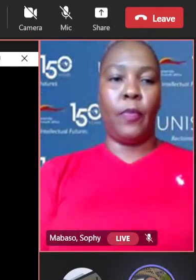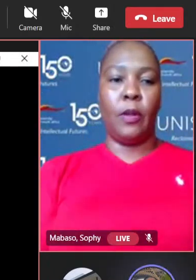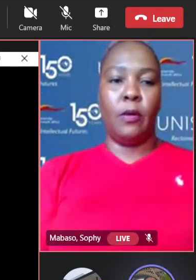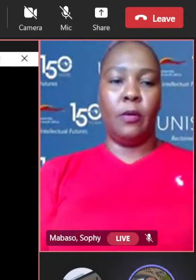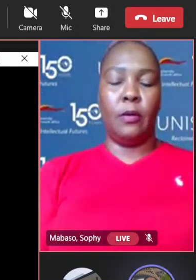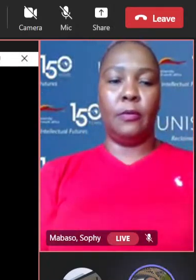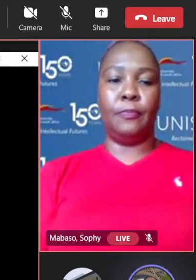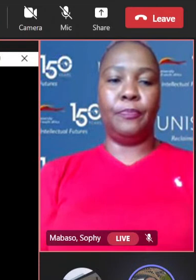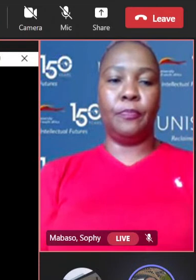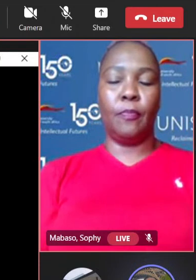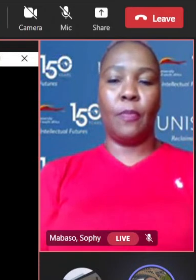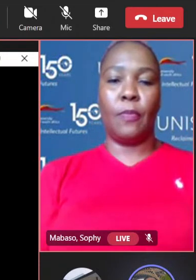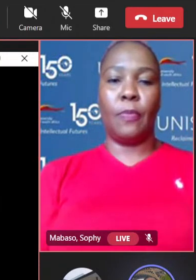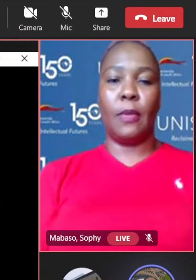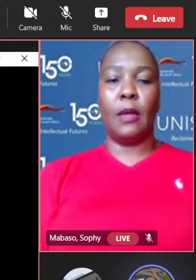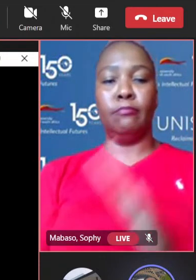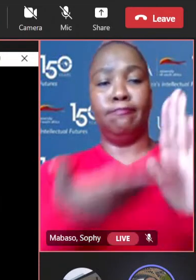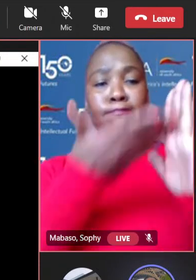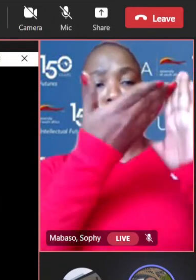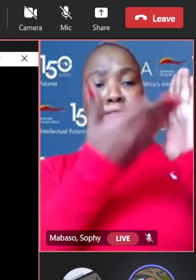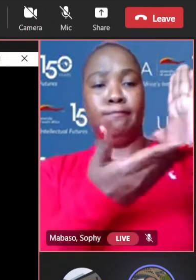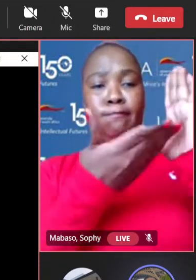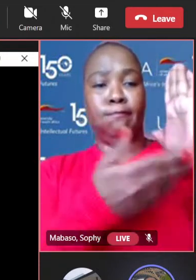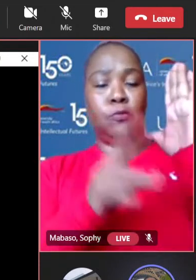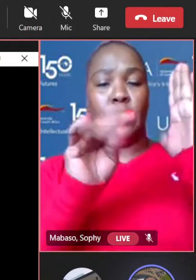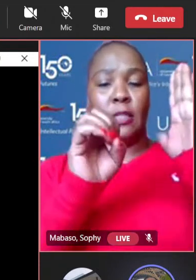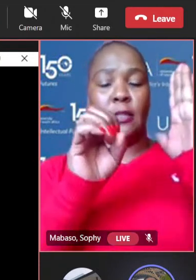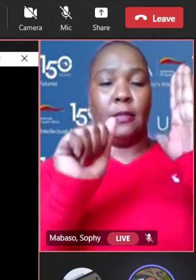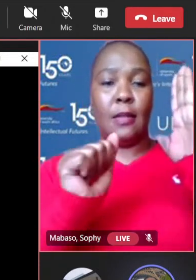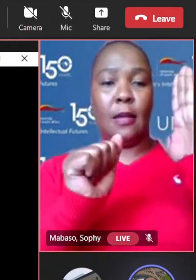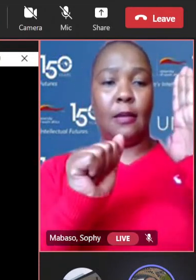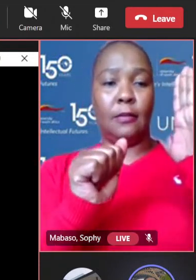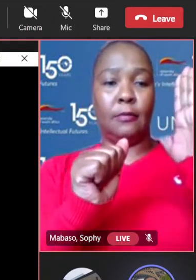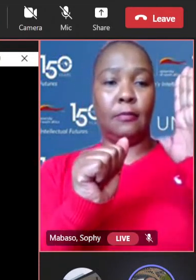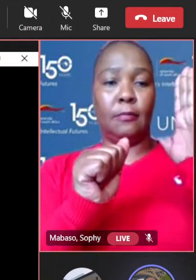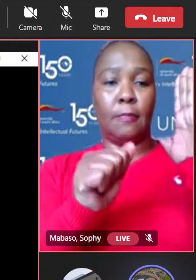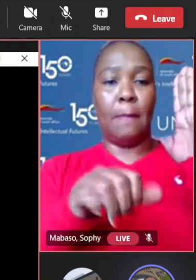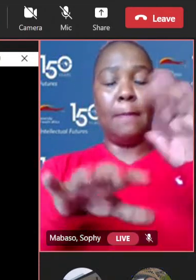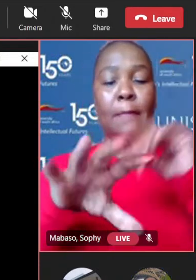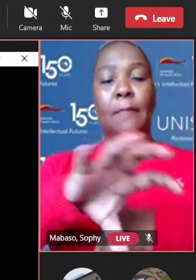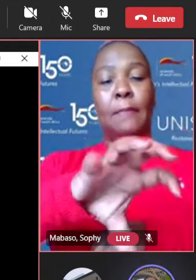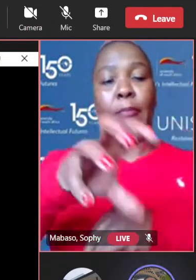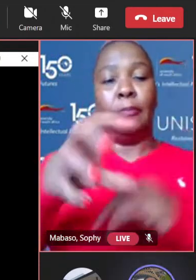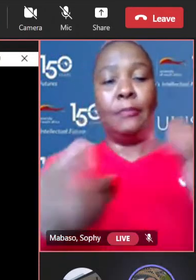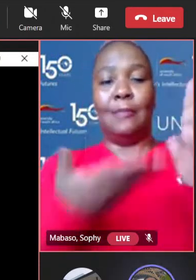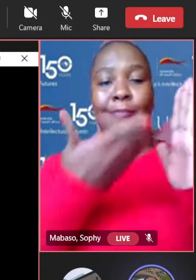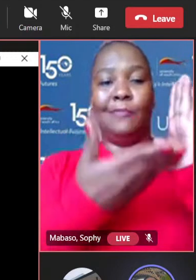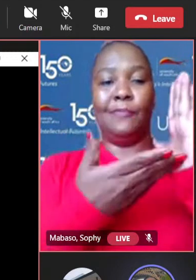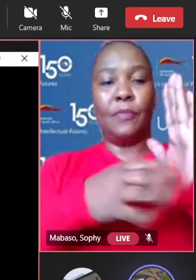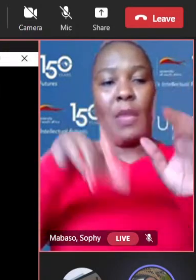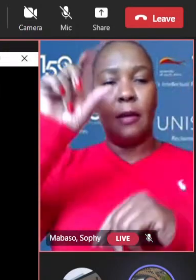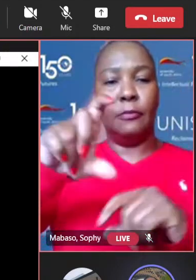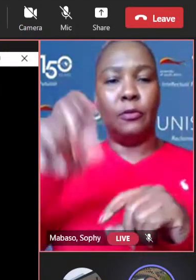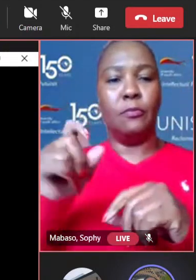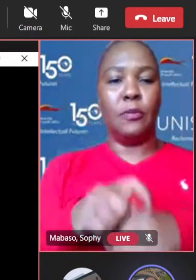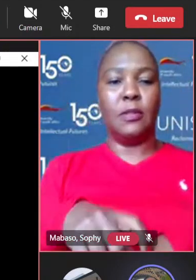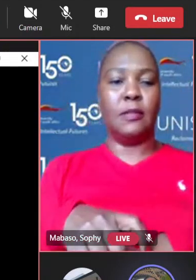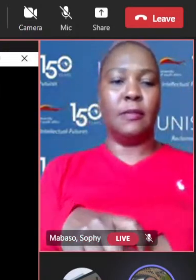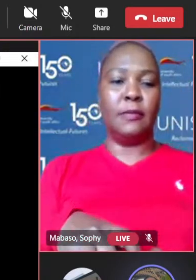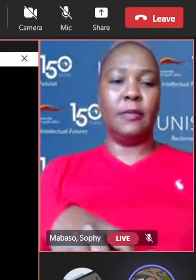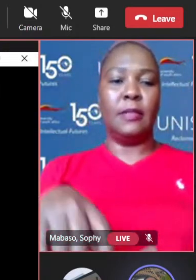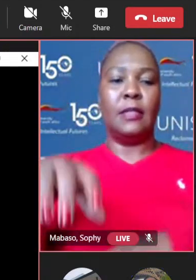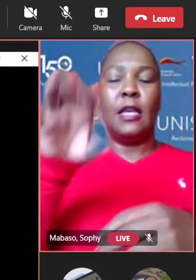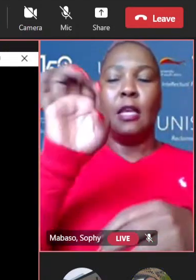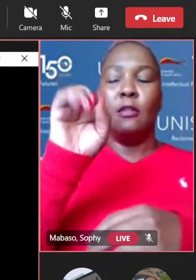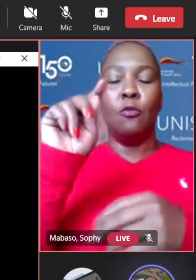These are the Unisa branches and regional libraries in Cape Town, Ethiopia, in Addis Ababa,